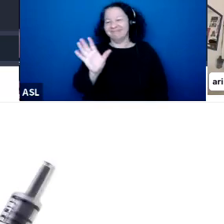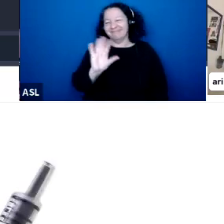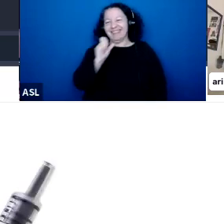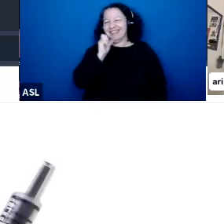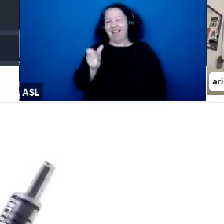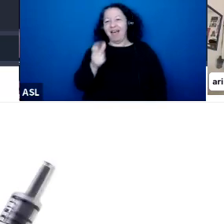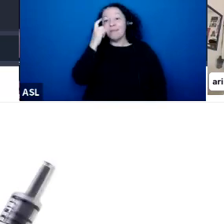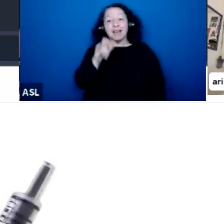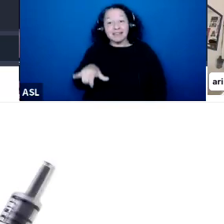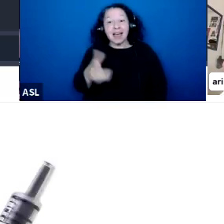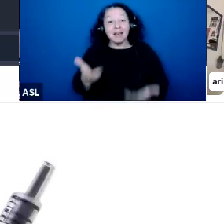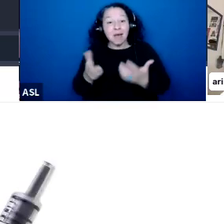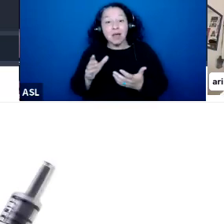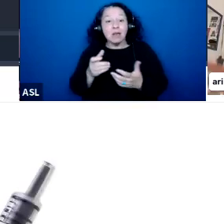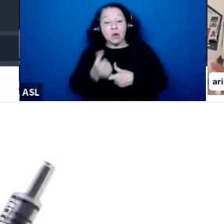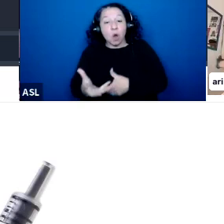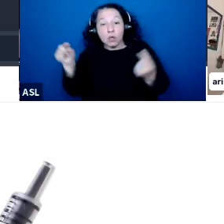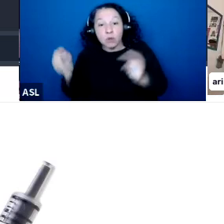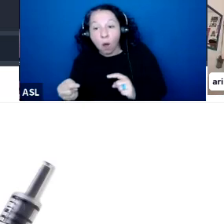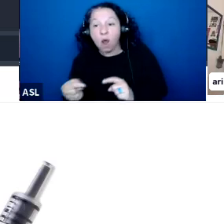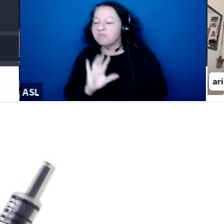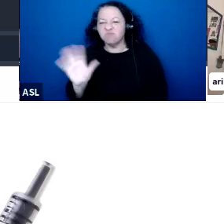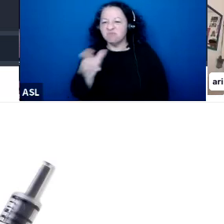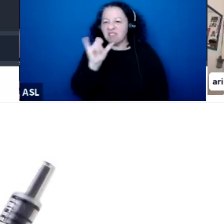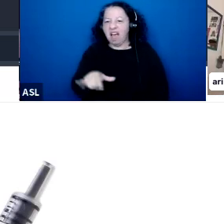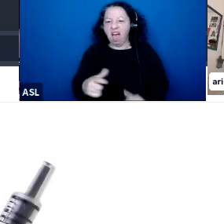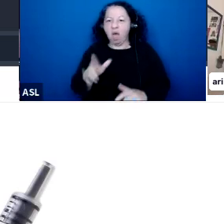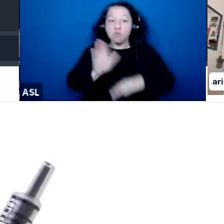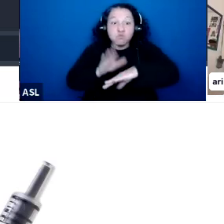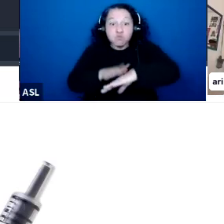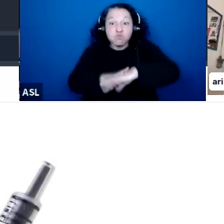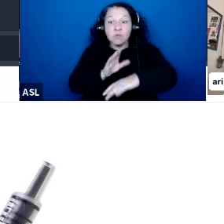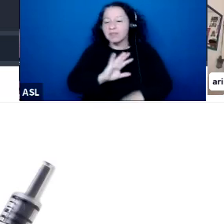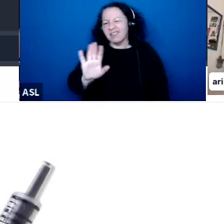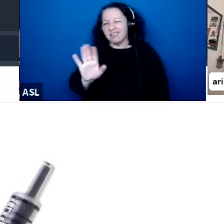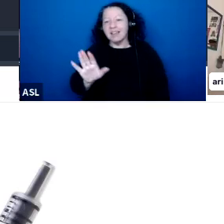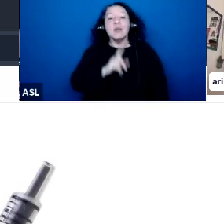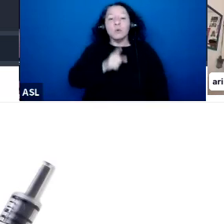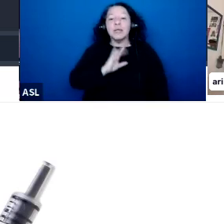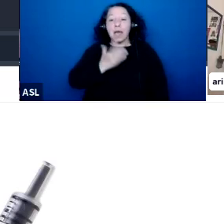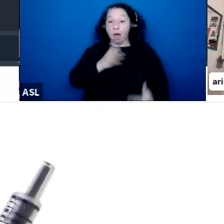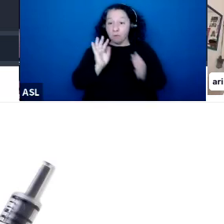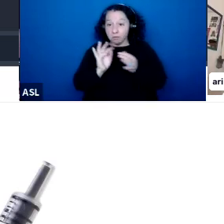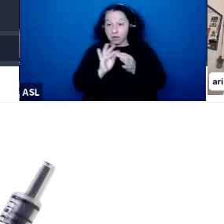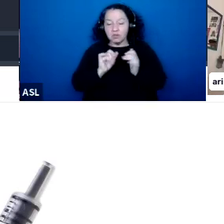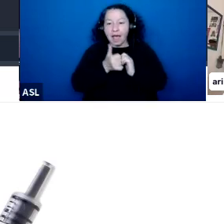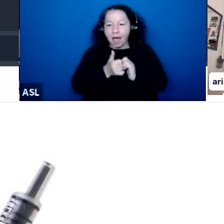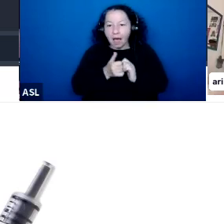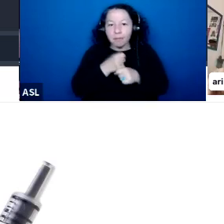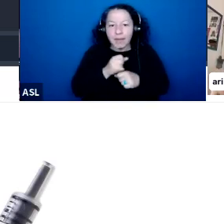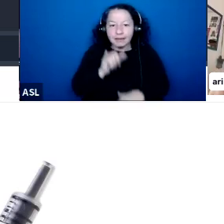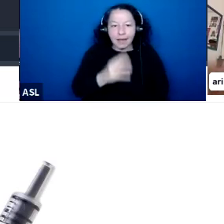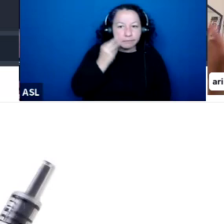gonna, cause harm or anything. It's like, okay, how can you make this experience better and